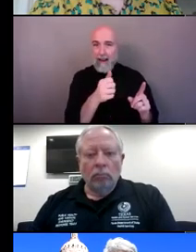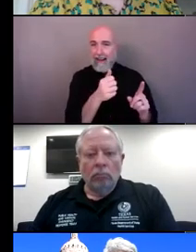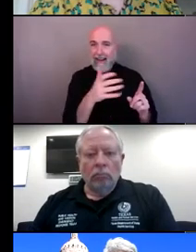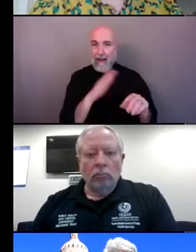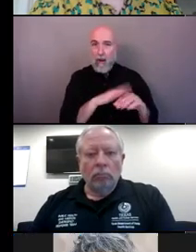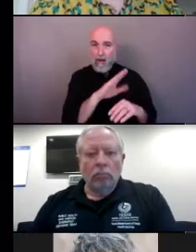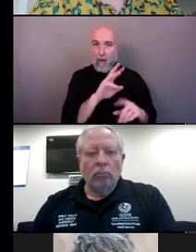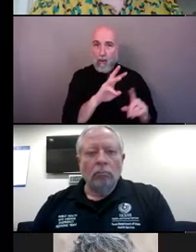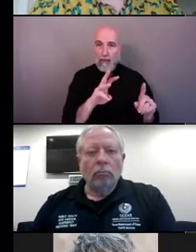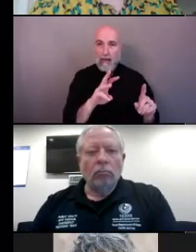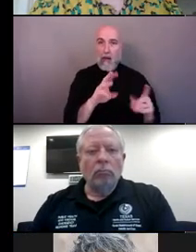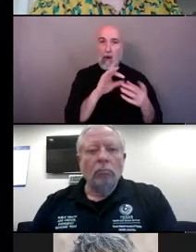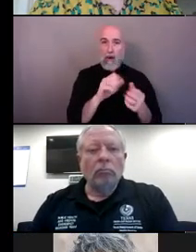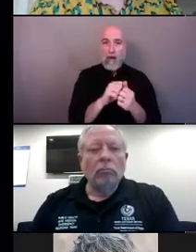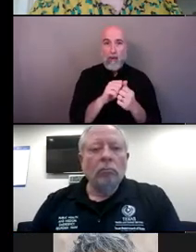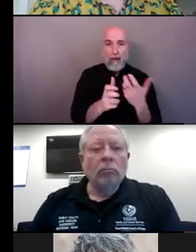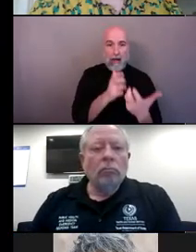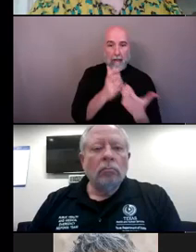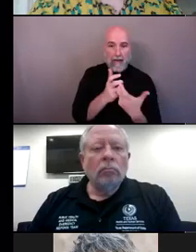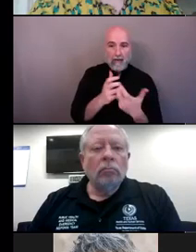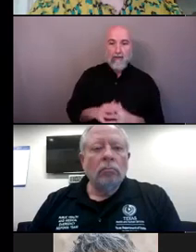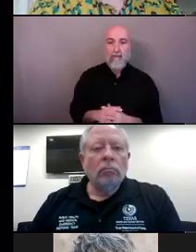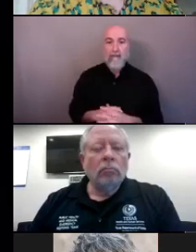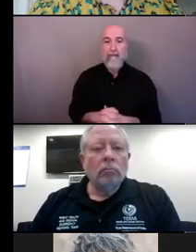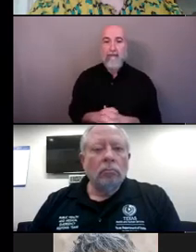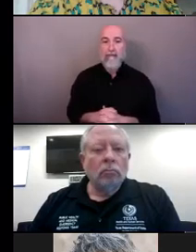their website related to accommodations